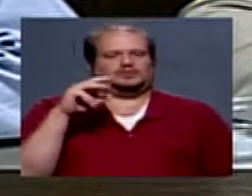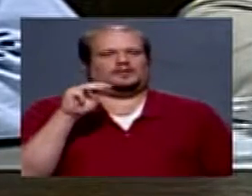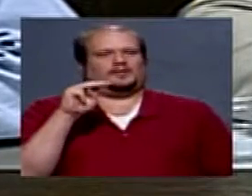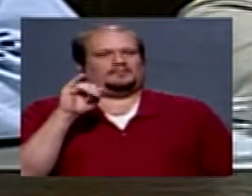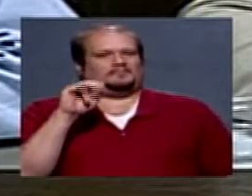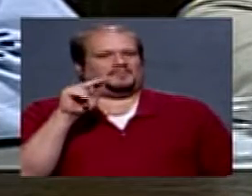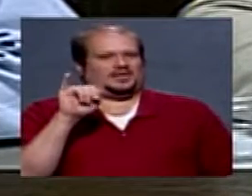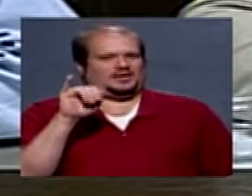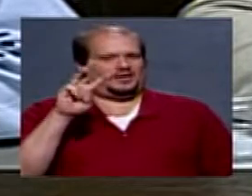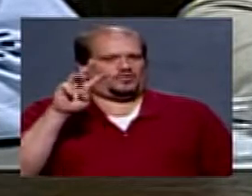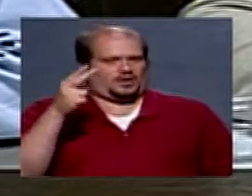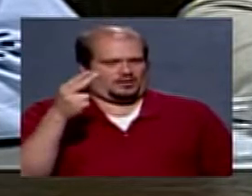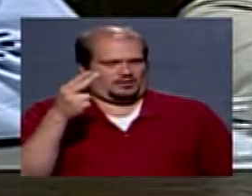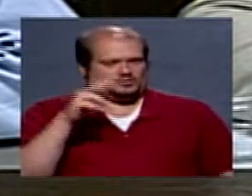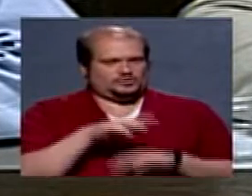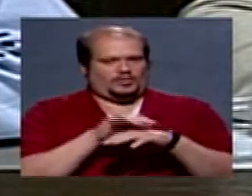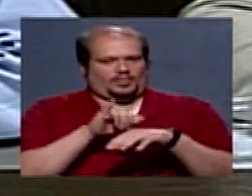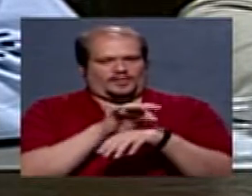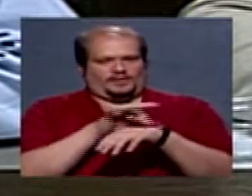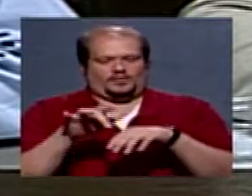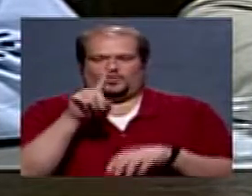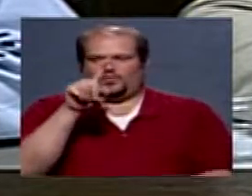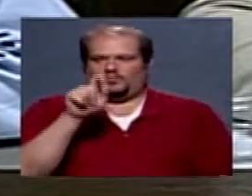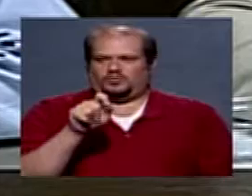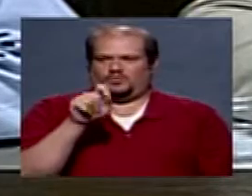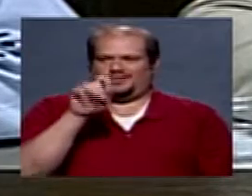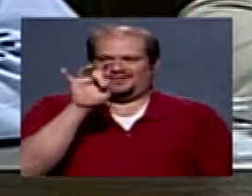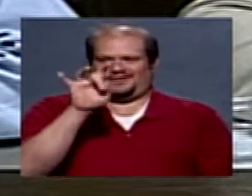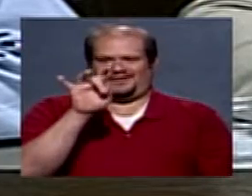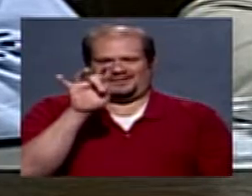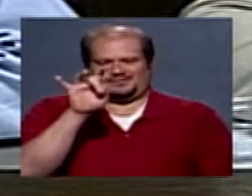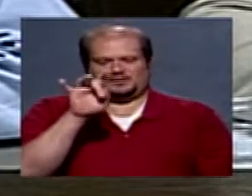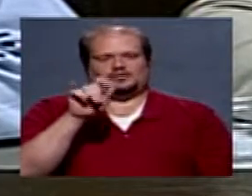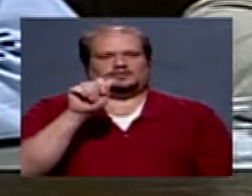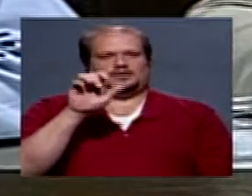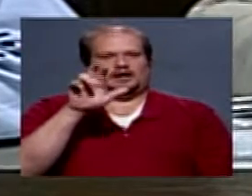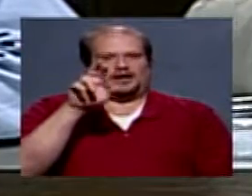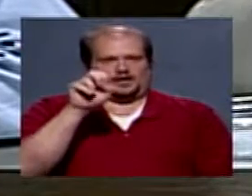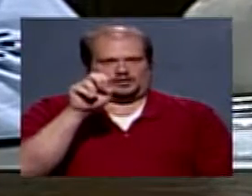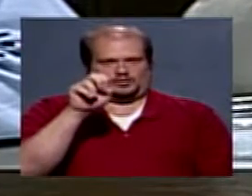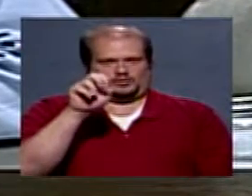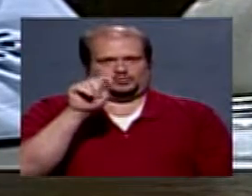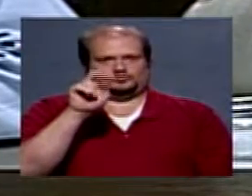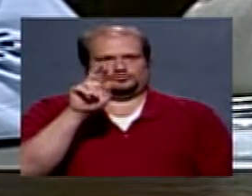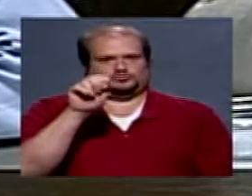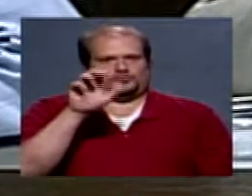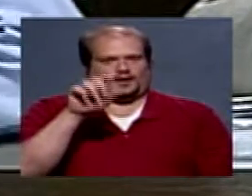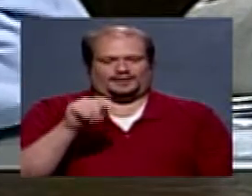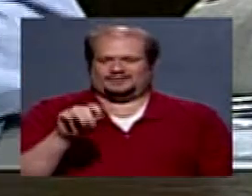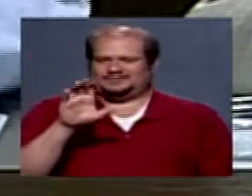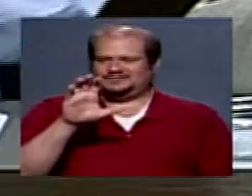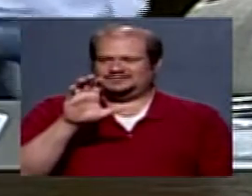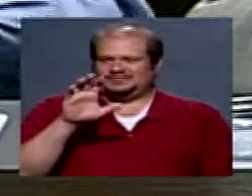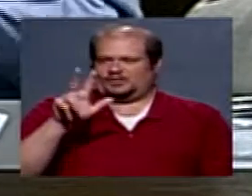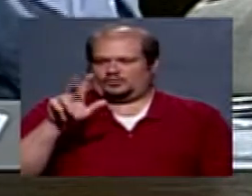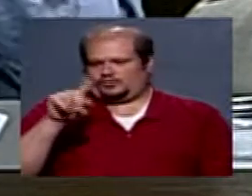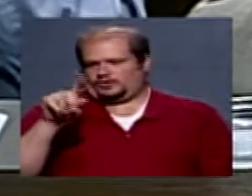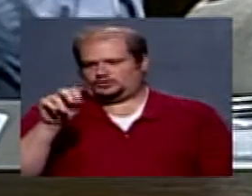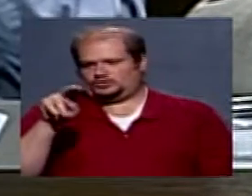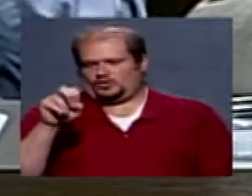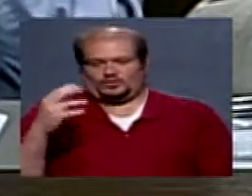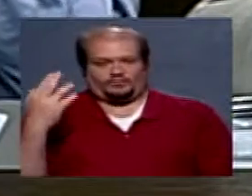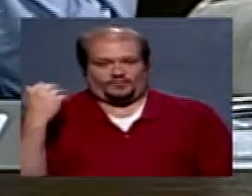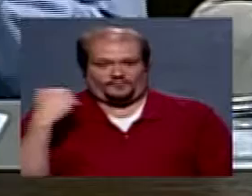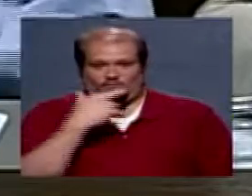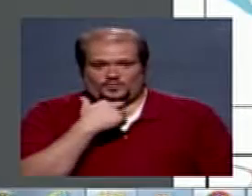this vacant C3 zoned 1.8 acre tract. The property was formerly occupied by a restaurant.